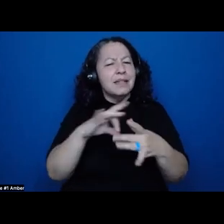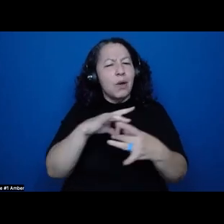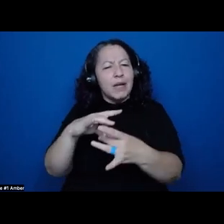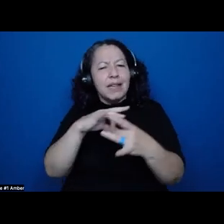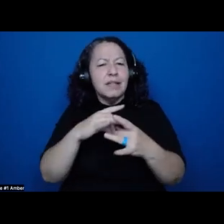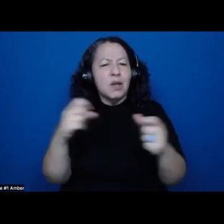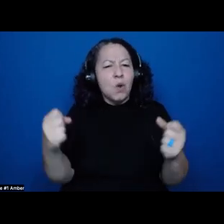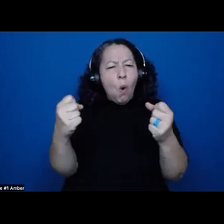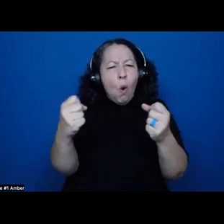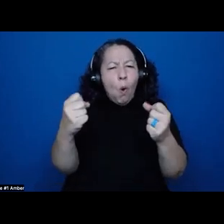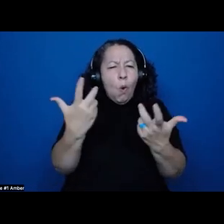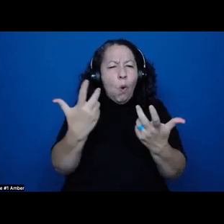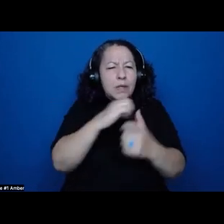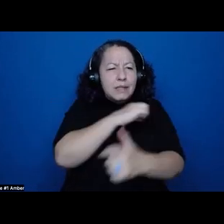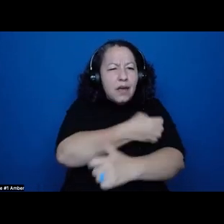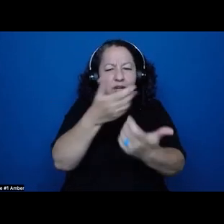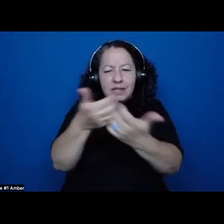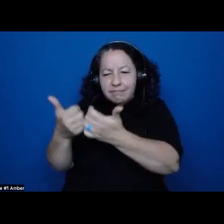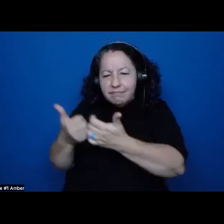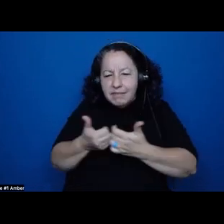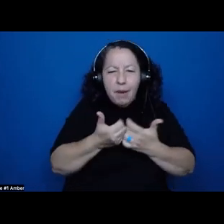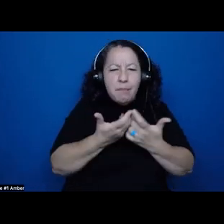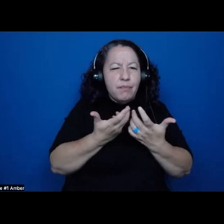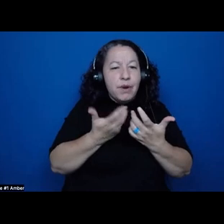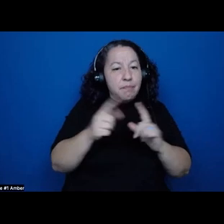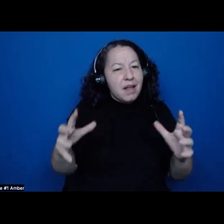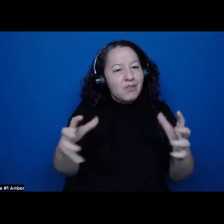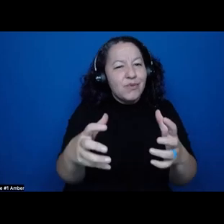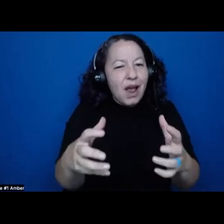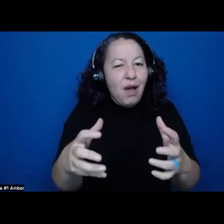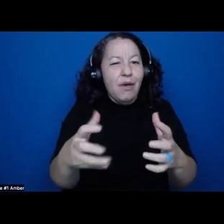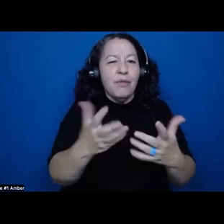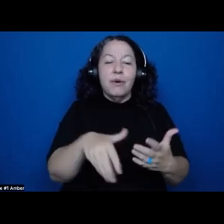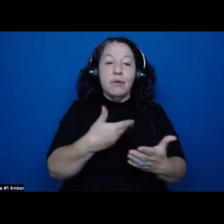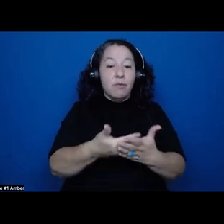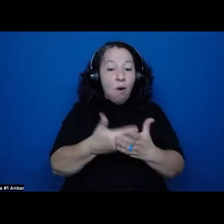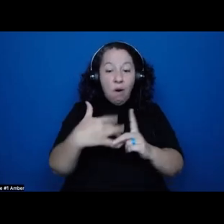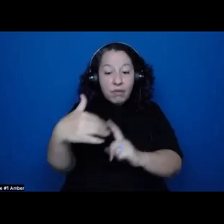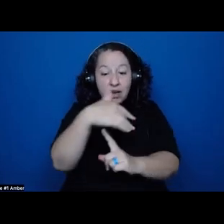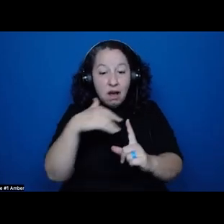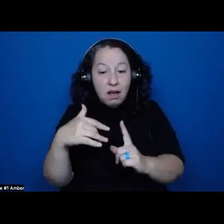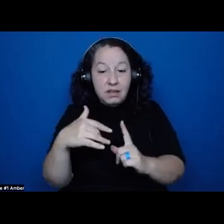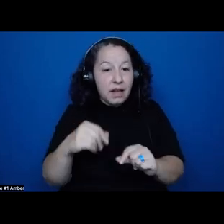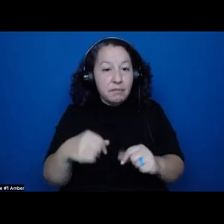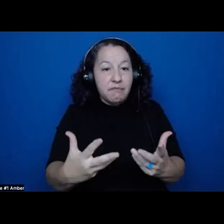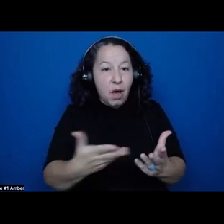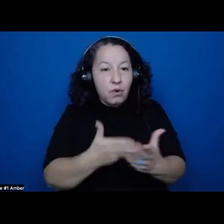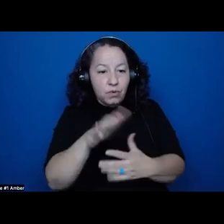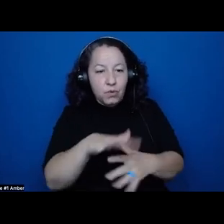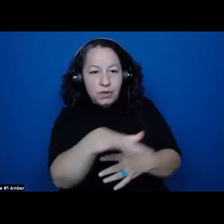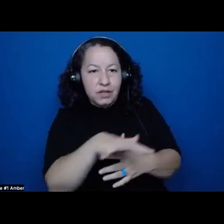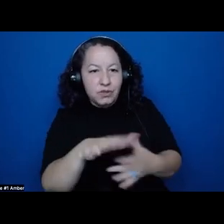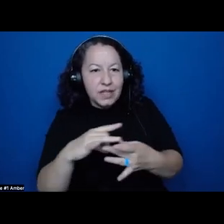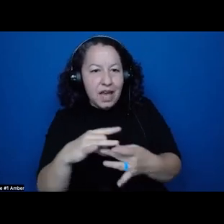the unity that is all, the space that is context, giving meaning to things. The meanings change as the relationships or the